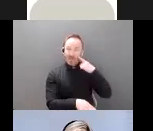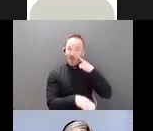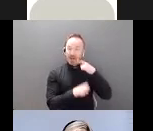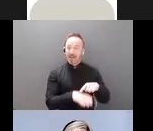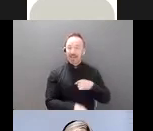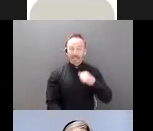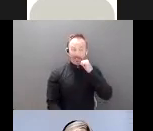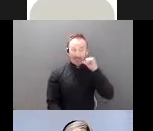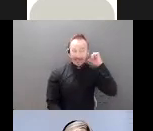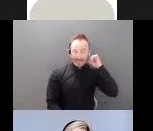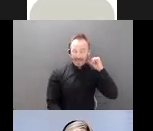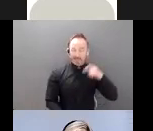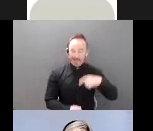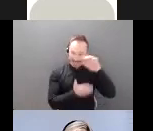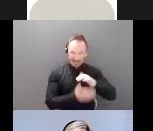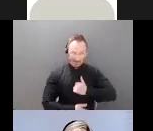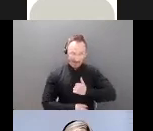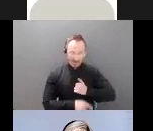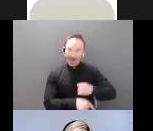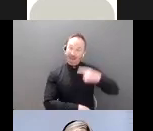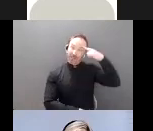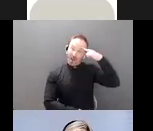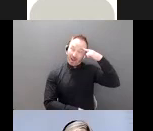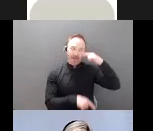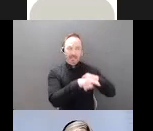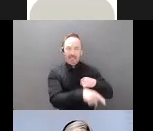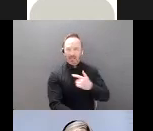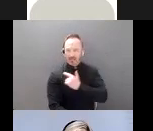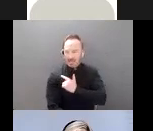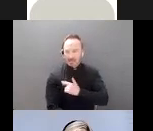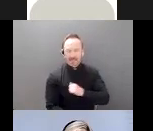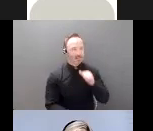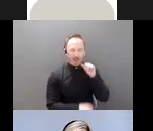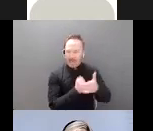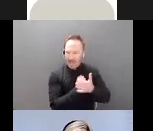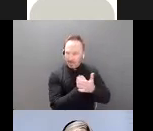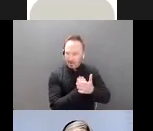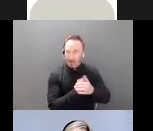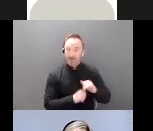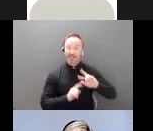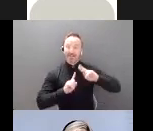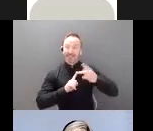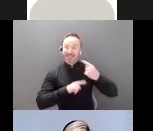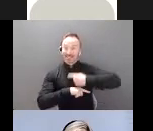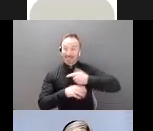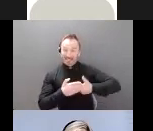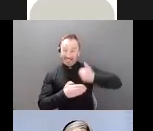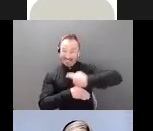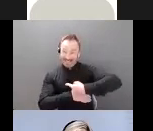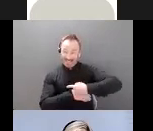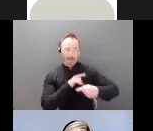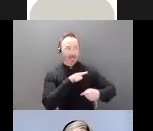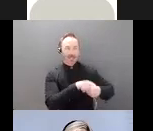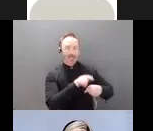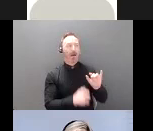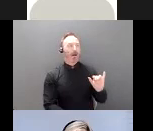Sorry to my husband, who I love dearly. But the second day, I had insight into what he was actually really worried about. He didn't want to